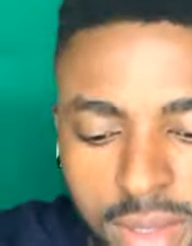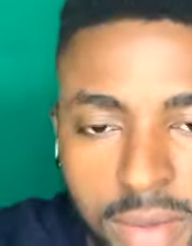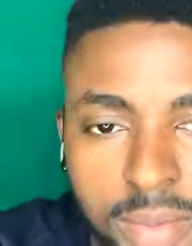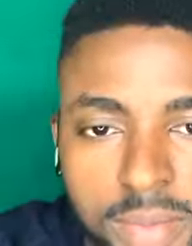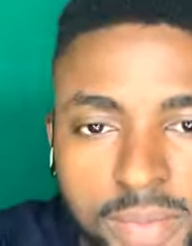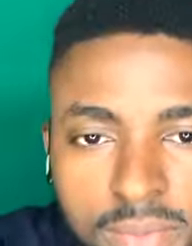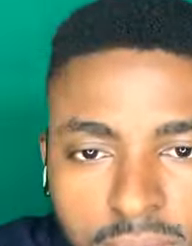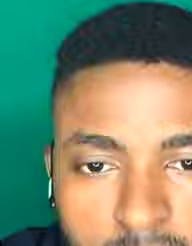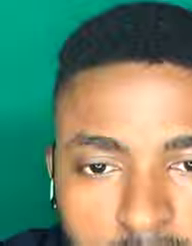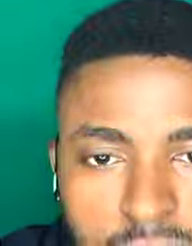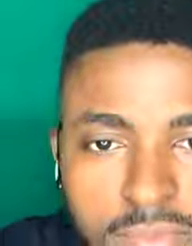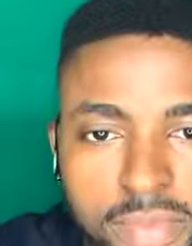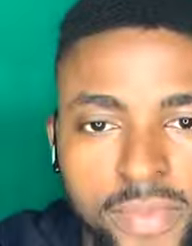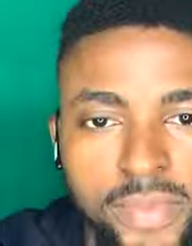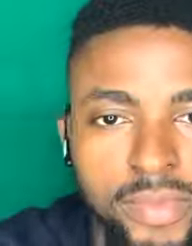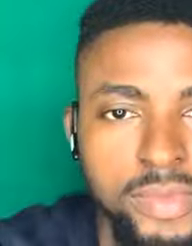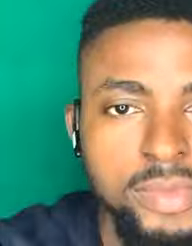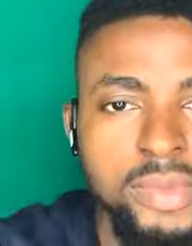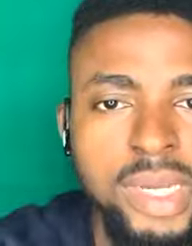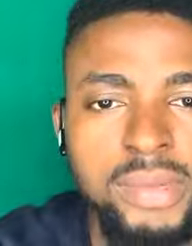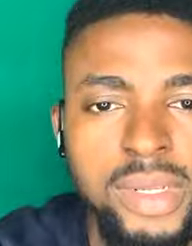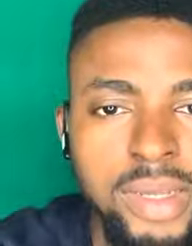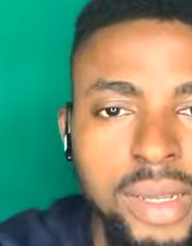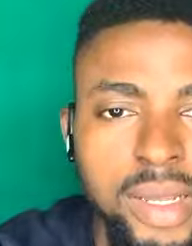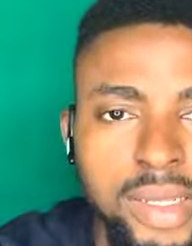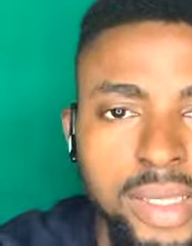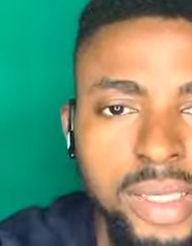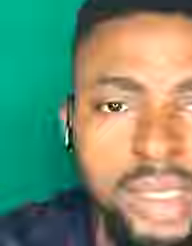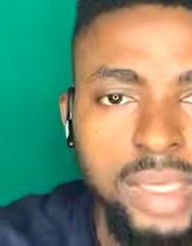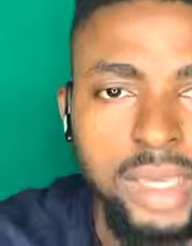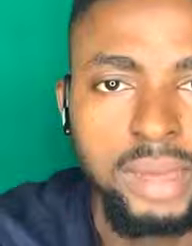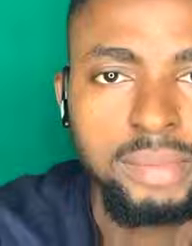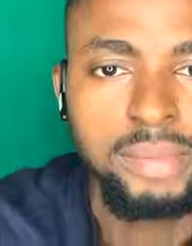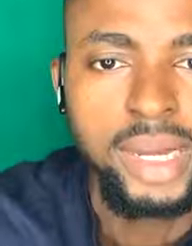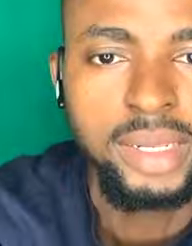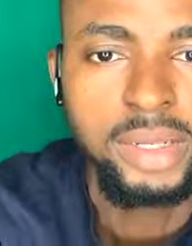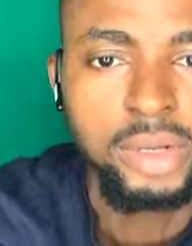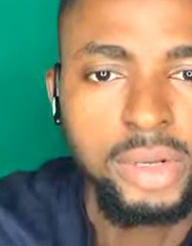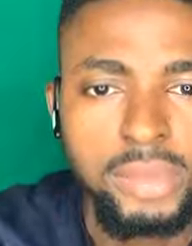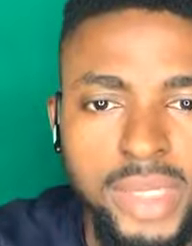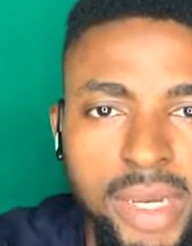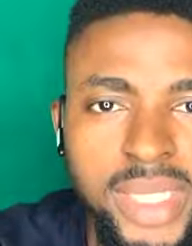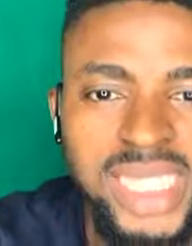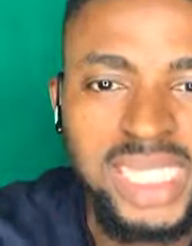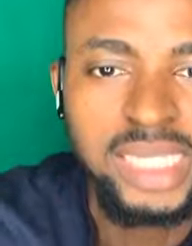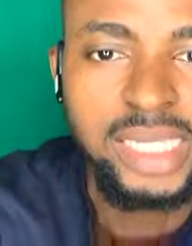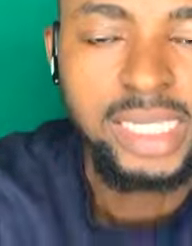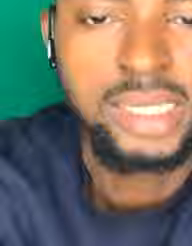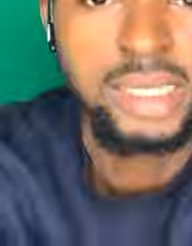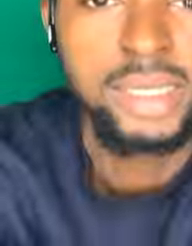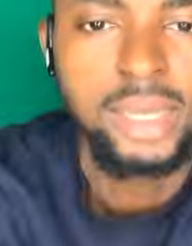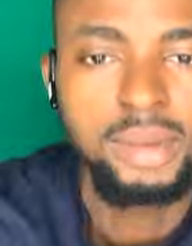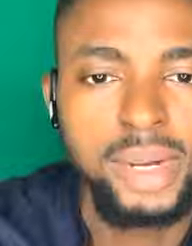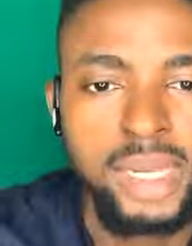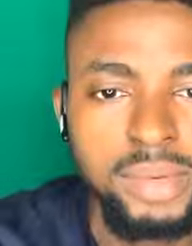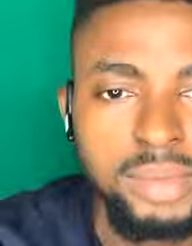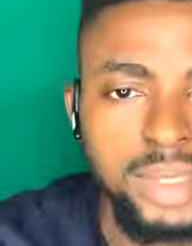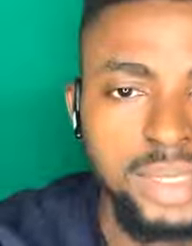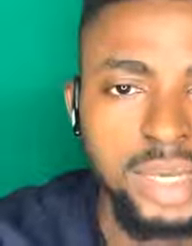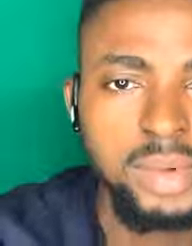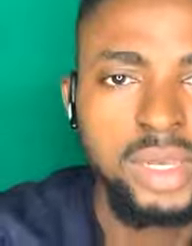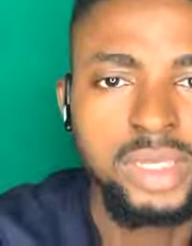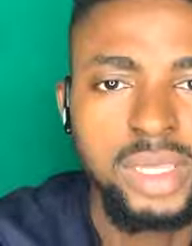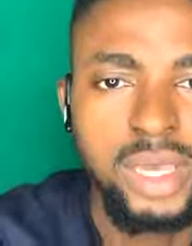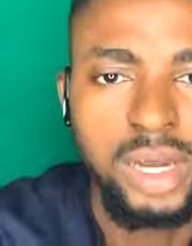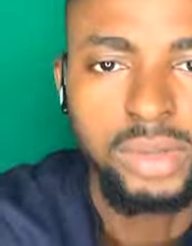Okay. Can you see properly And now? yeah, no, not me. I mean, seeing. And by Oh, the way, okay.